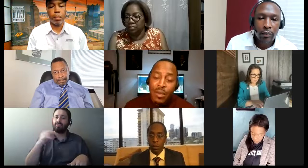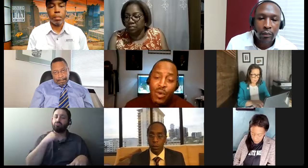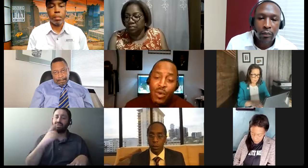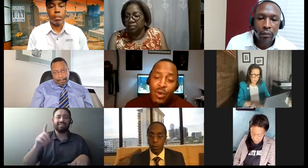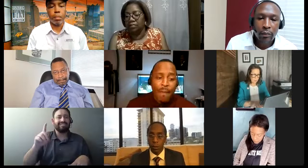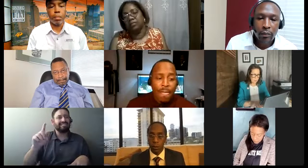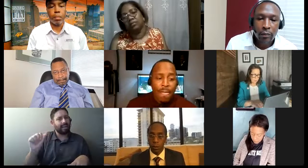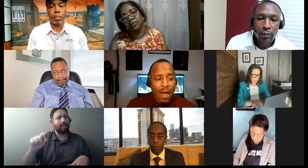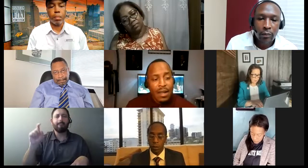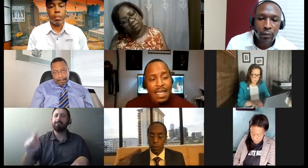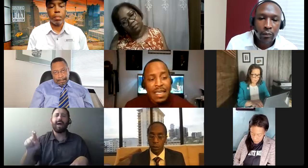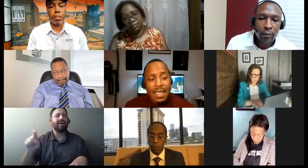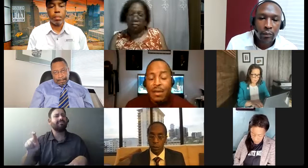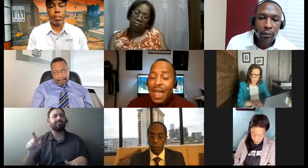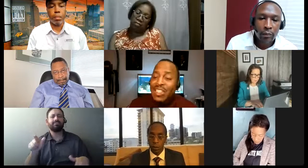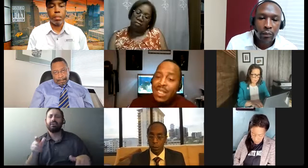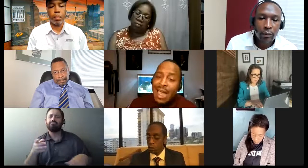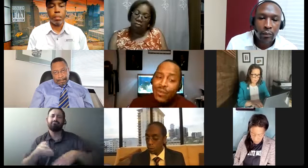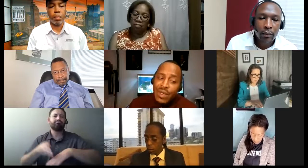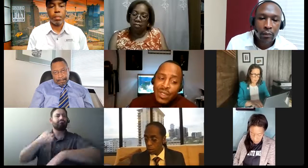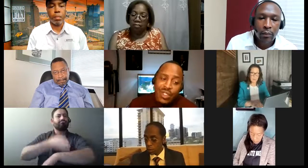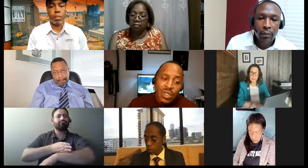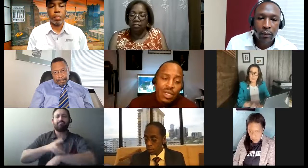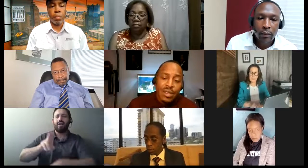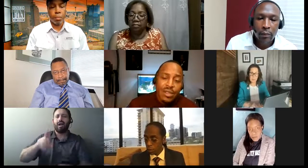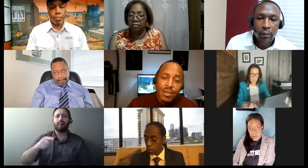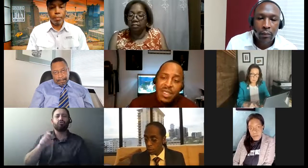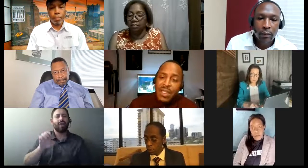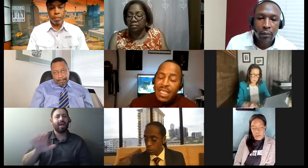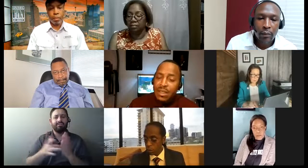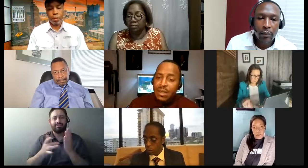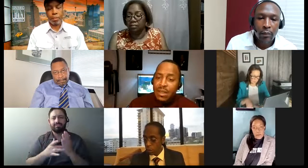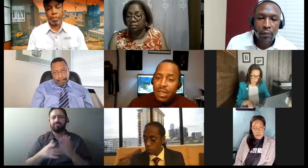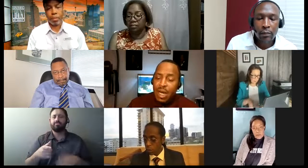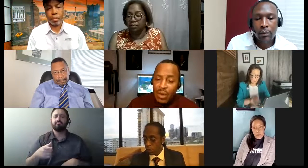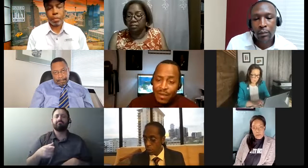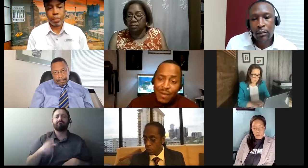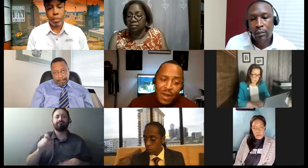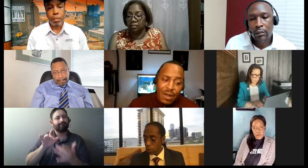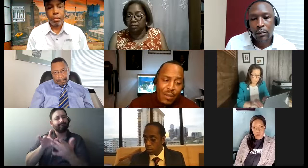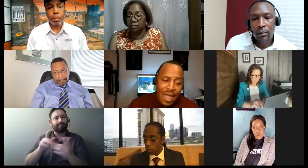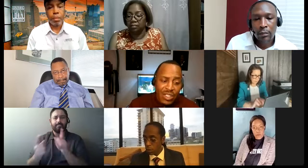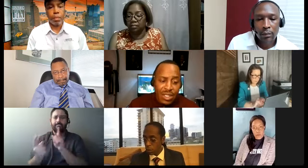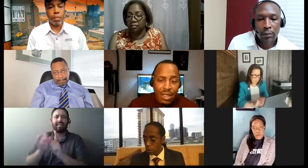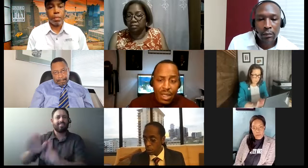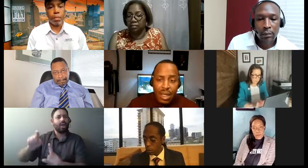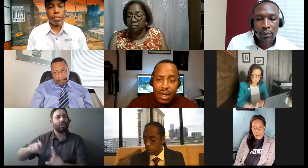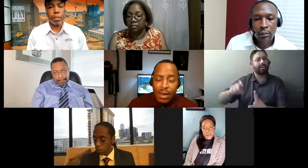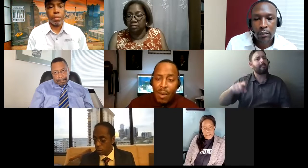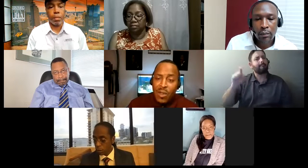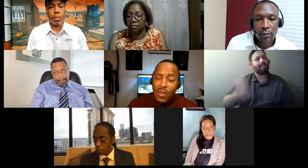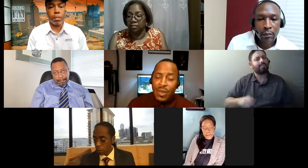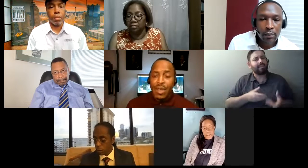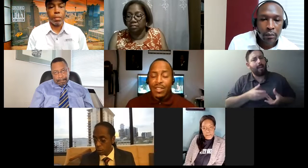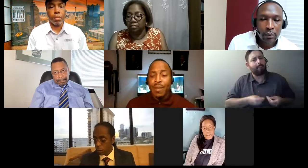to be upgraded. They need compassionate outreach to meet their needs. We have to be very compassionate.